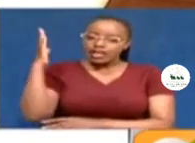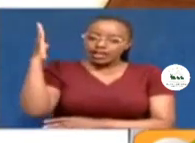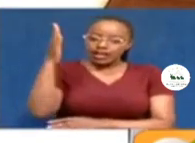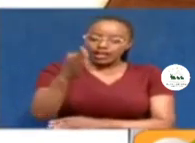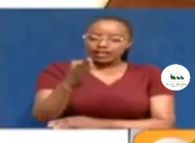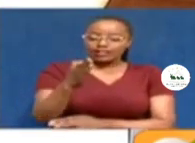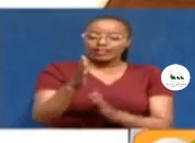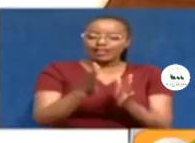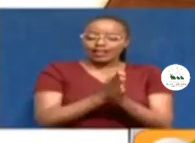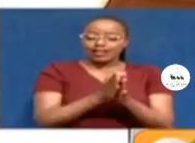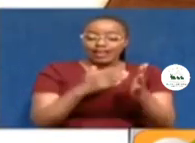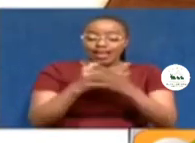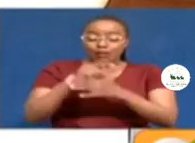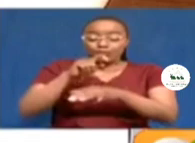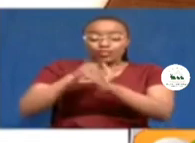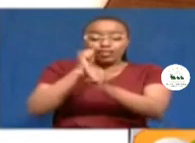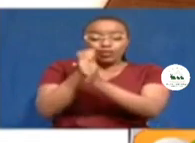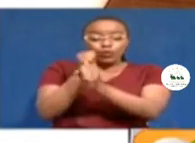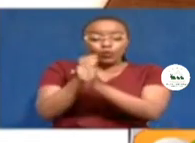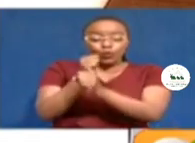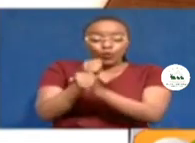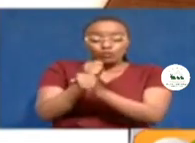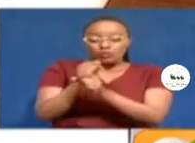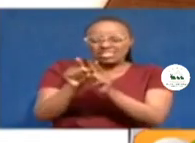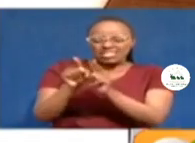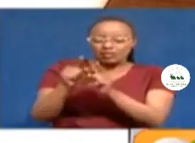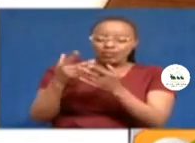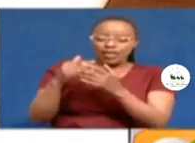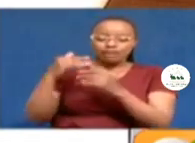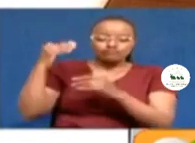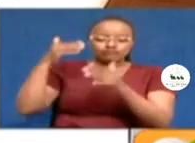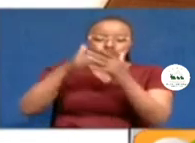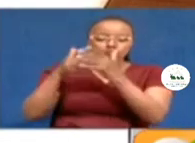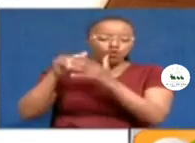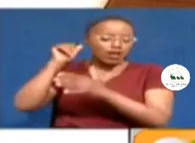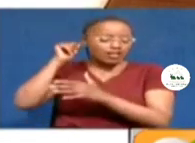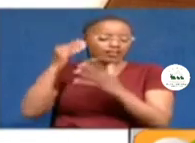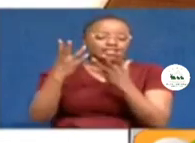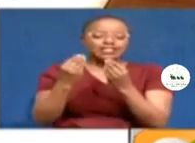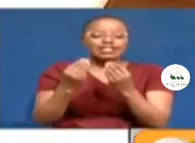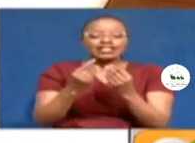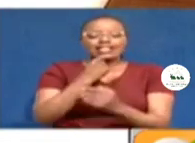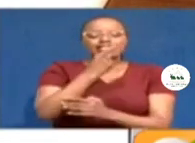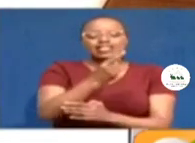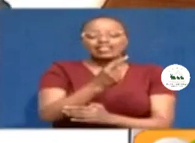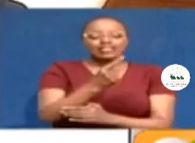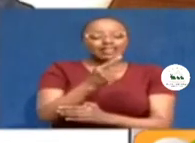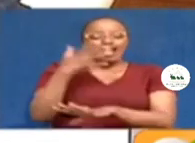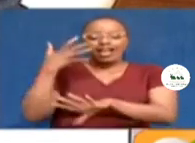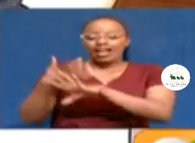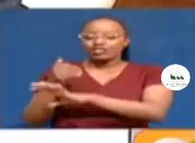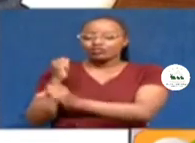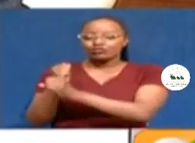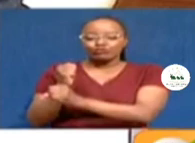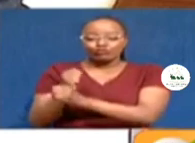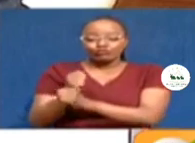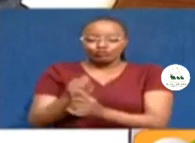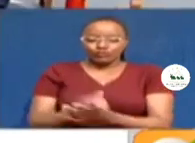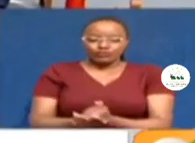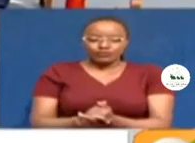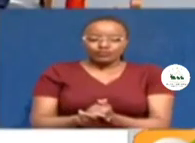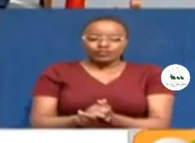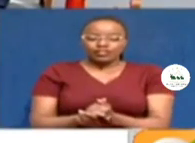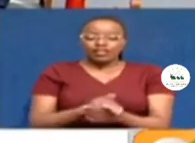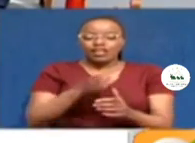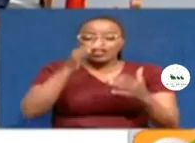drop and until the wax in their ears melt. But easier said than done. Very good point. Between